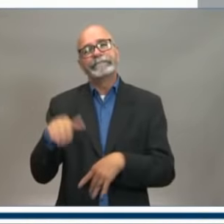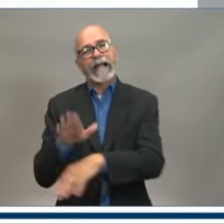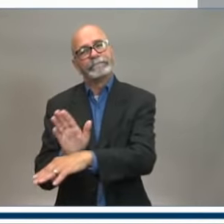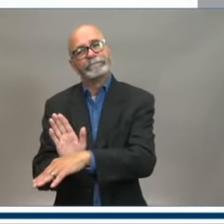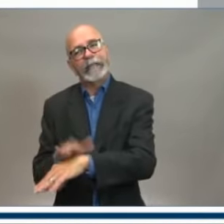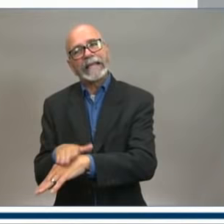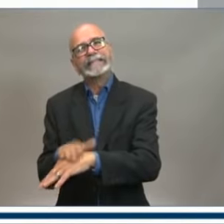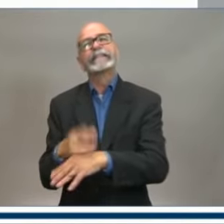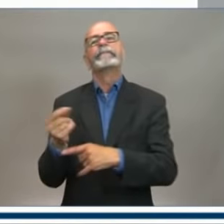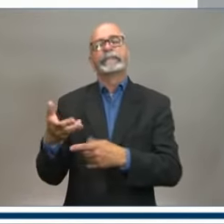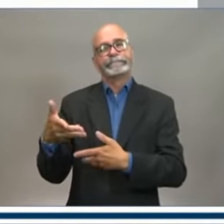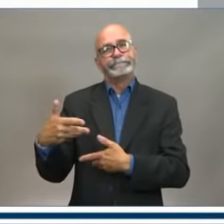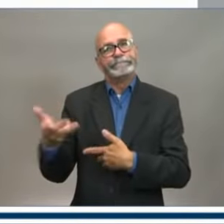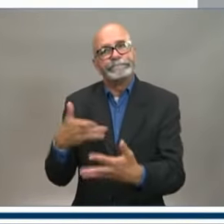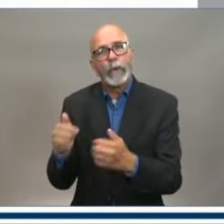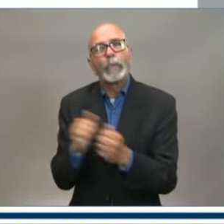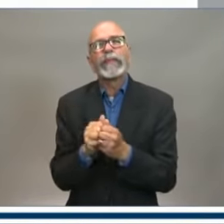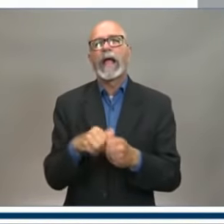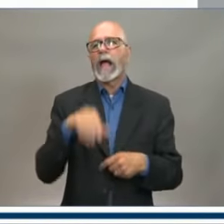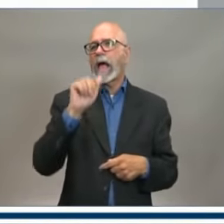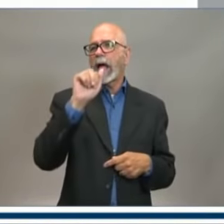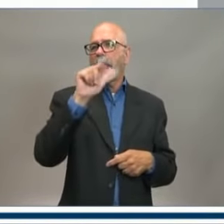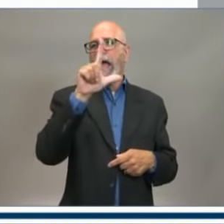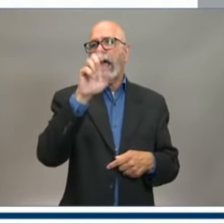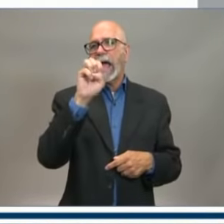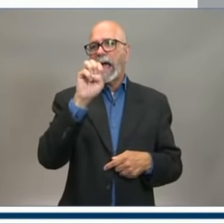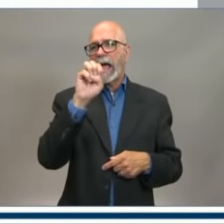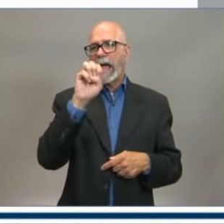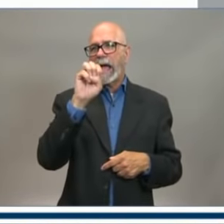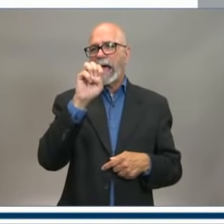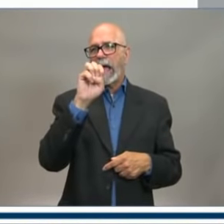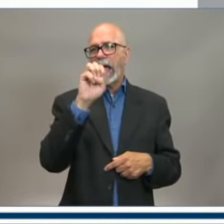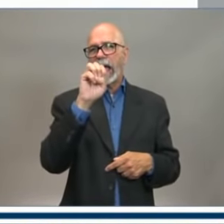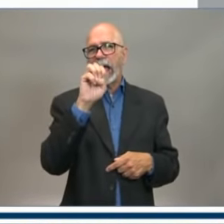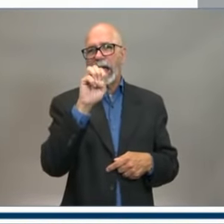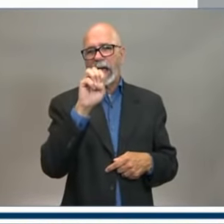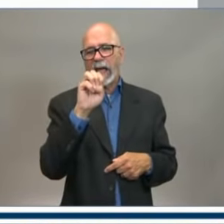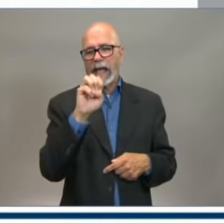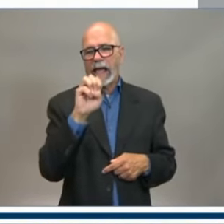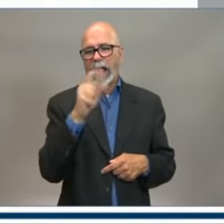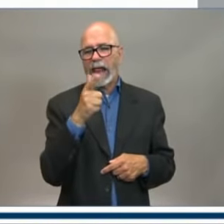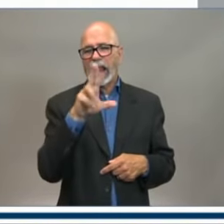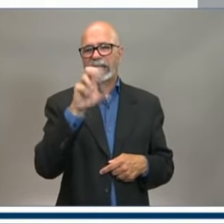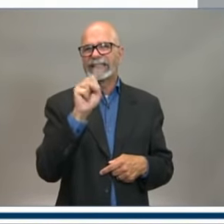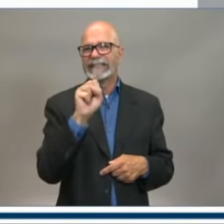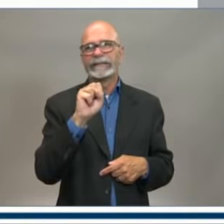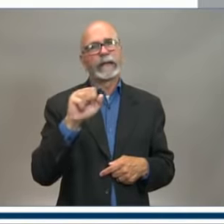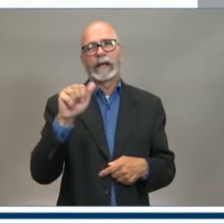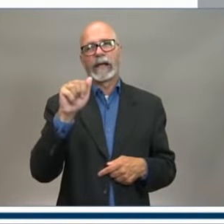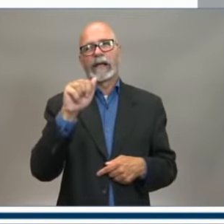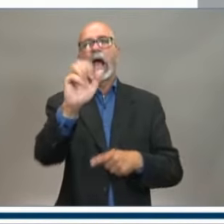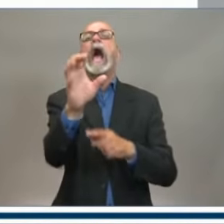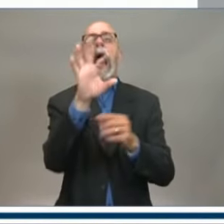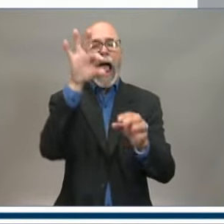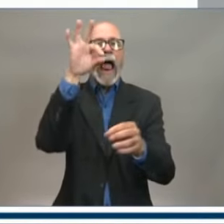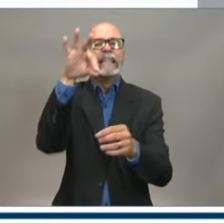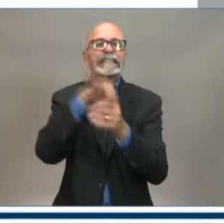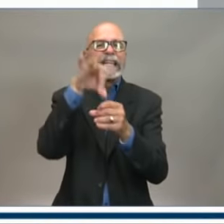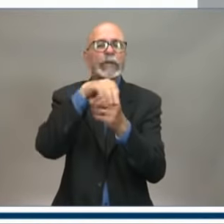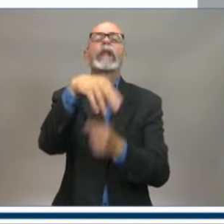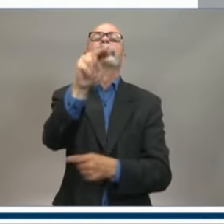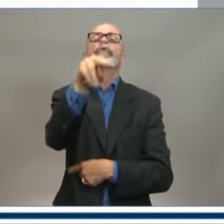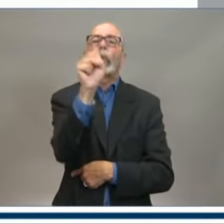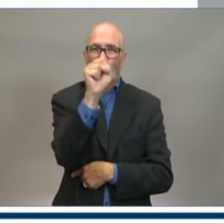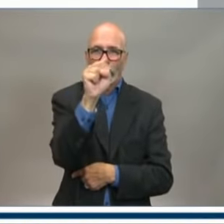to push that off for a couple of weeks. We have more urgent things, but we will be looking for a conversation around elections coming soon. A lot of those